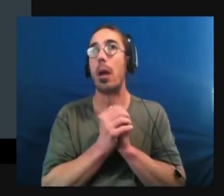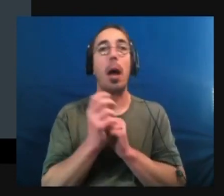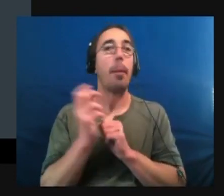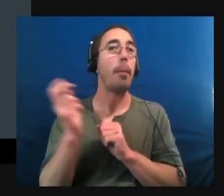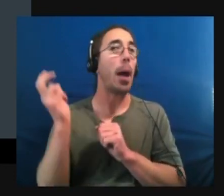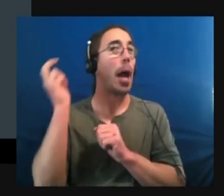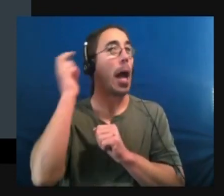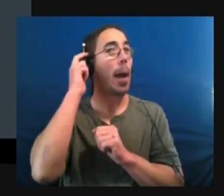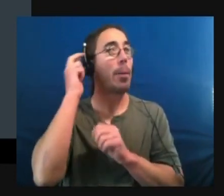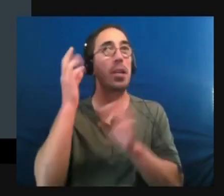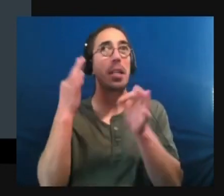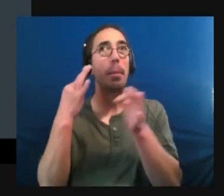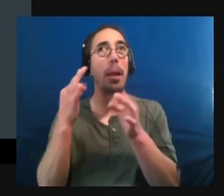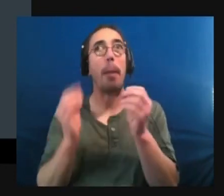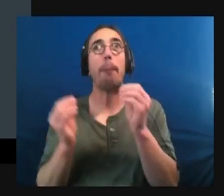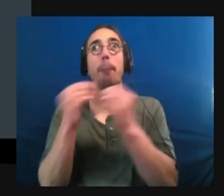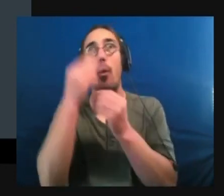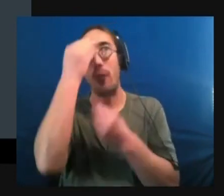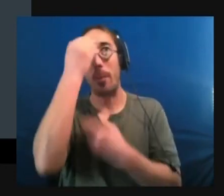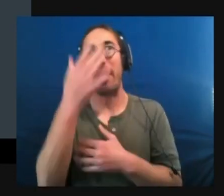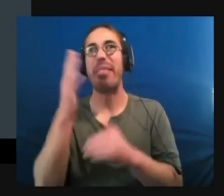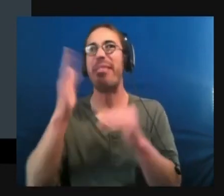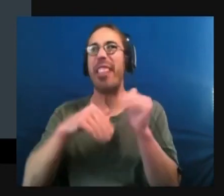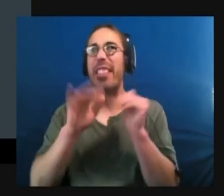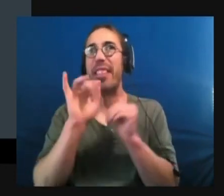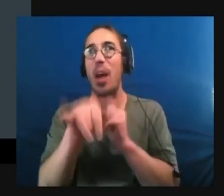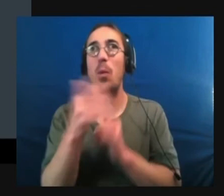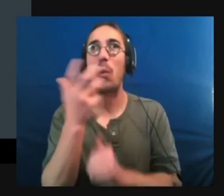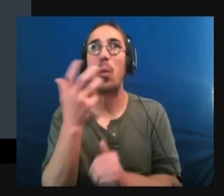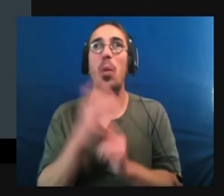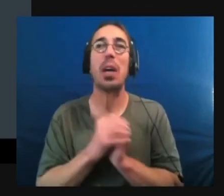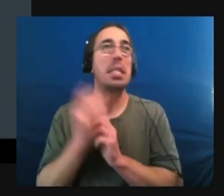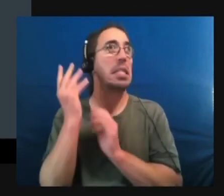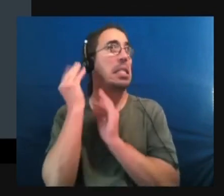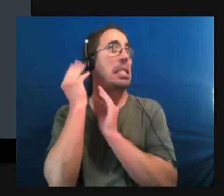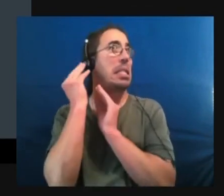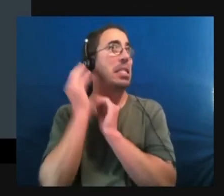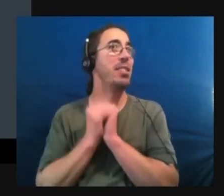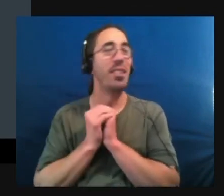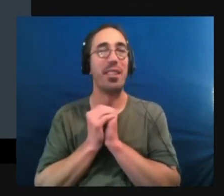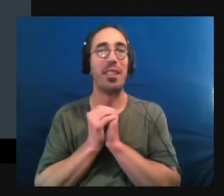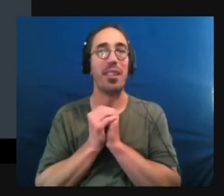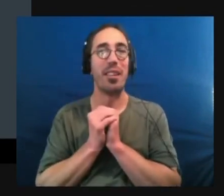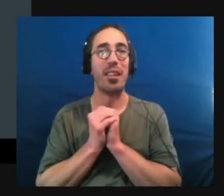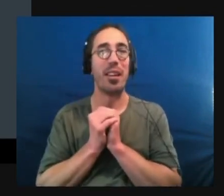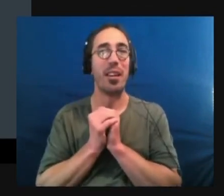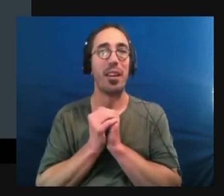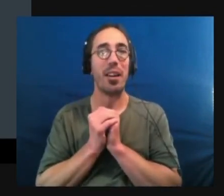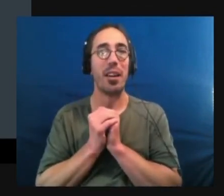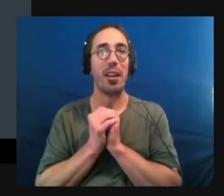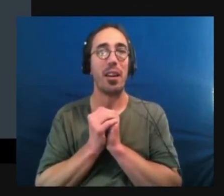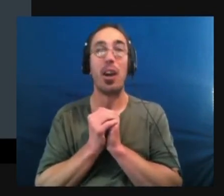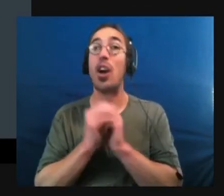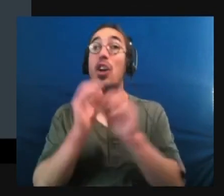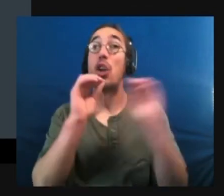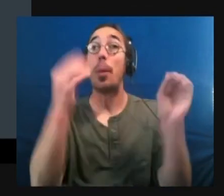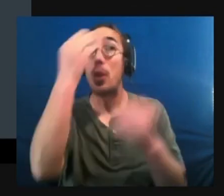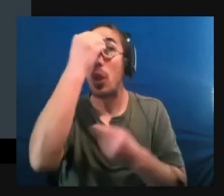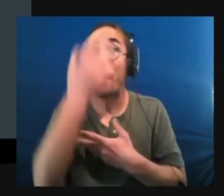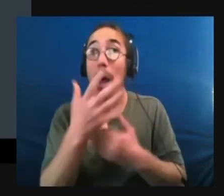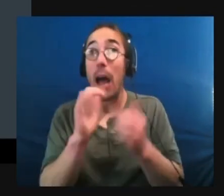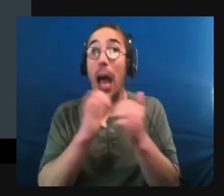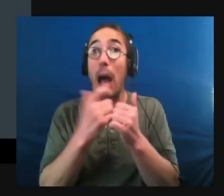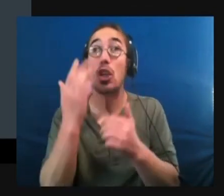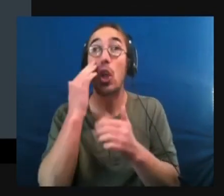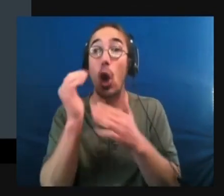much more information than that. Y'all, nobody told me how loud bags were. Like plastic